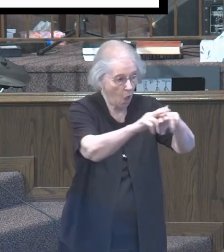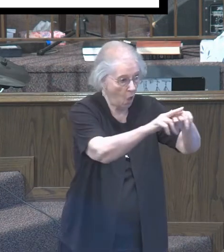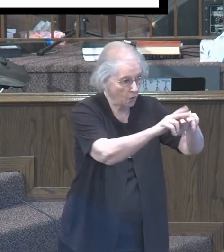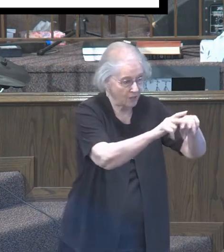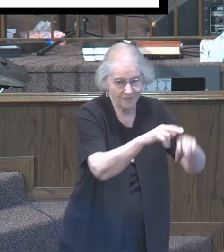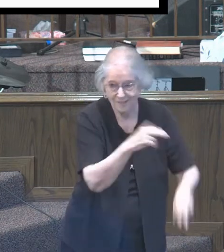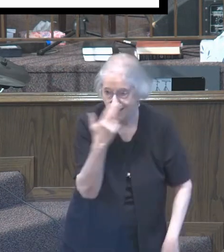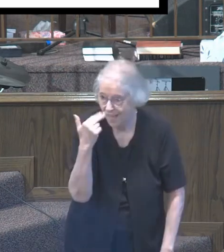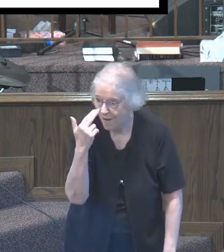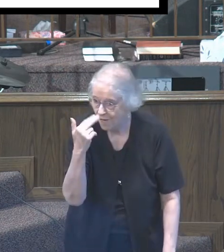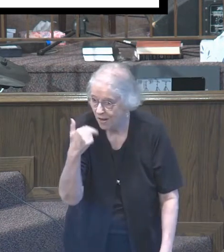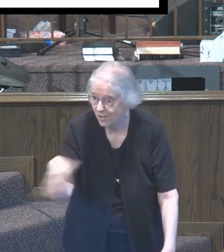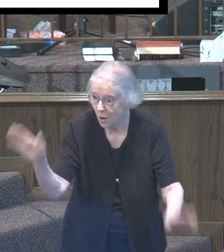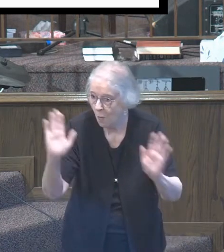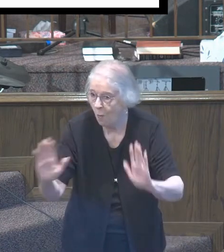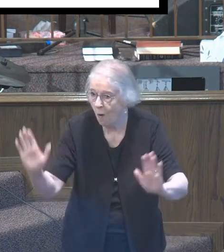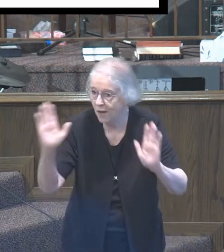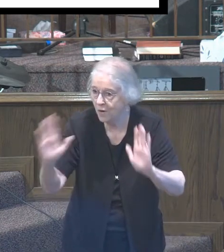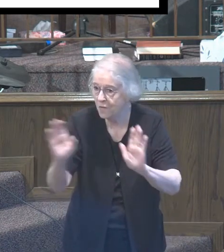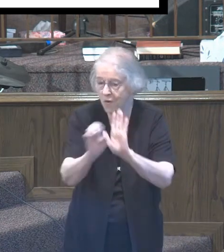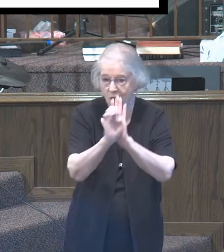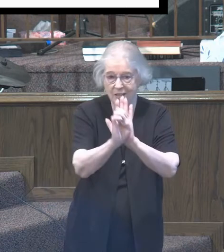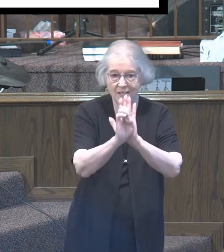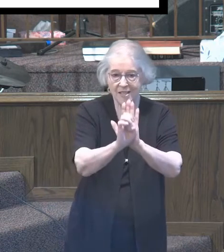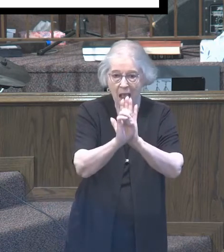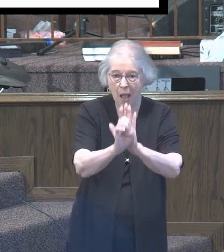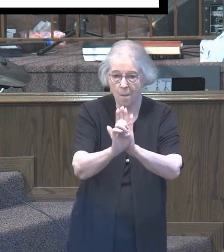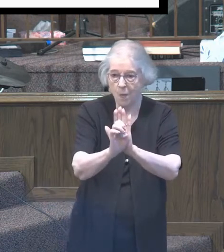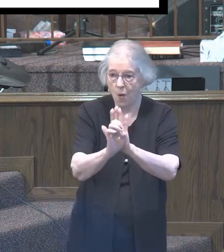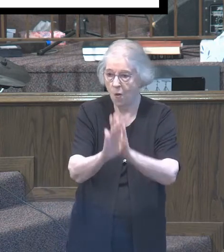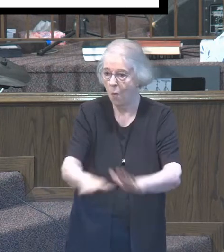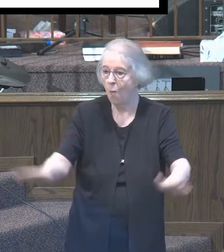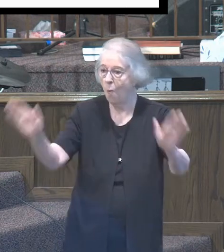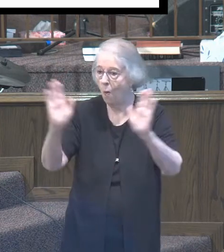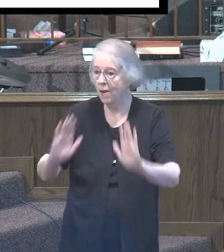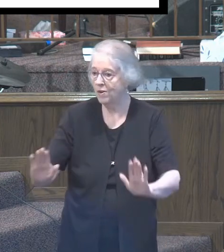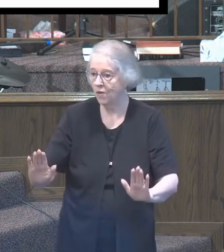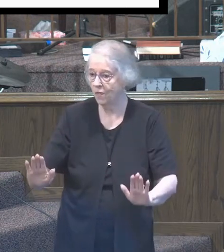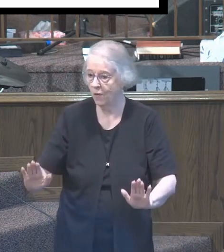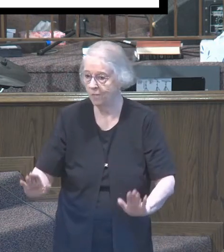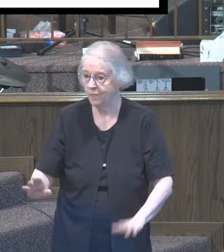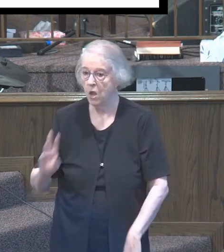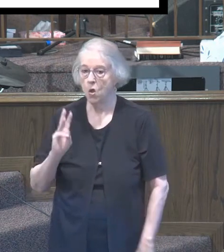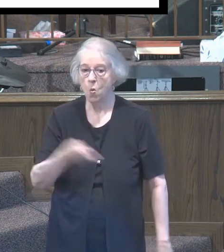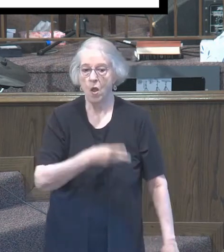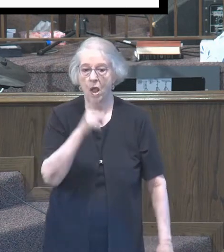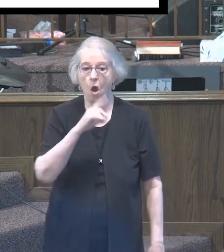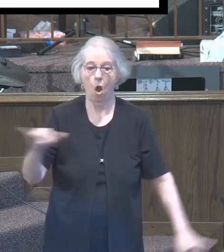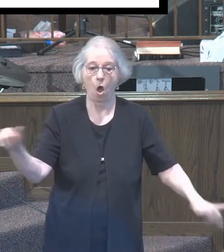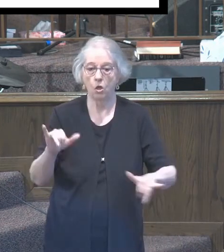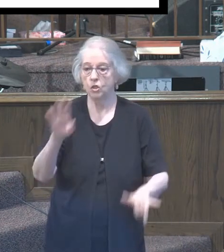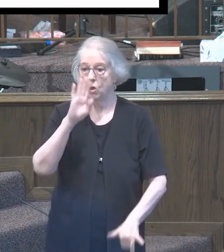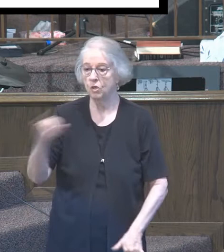kept. We're going public with this, as public as a city on a hill. If I make you light